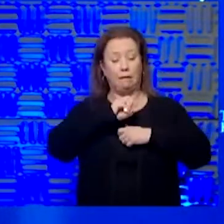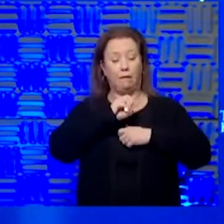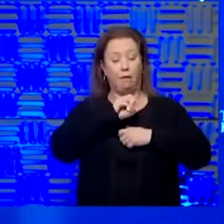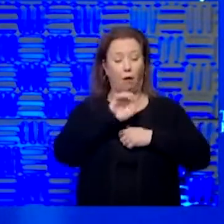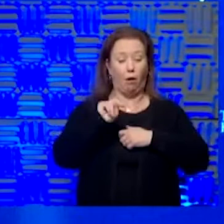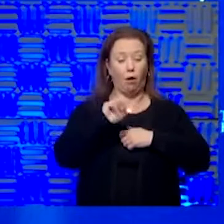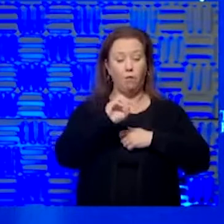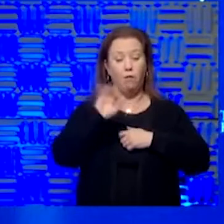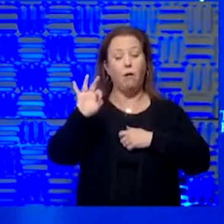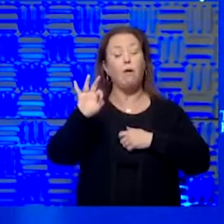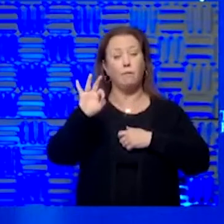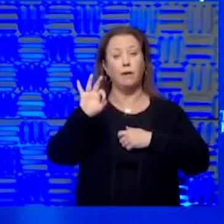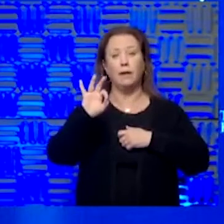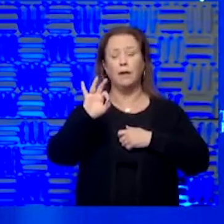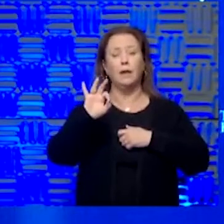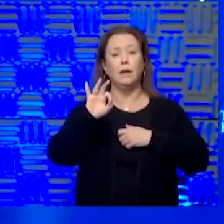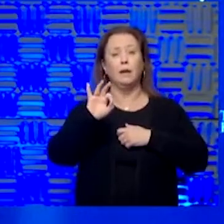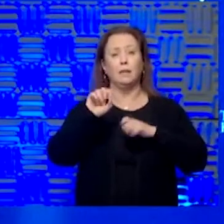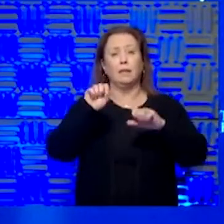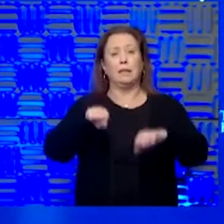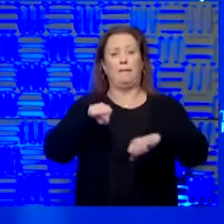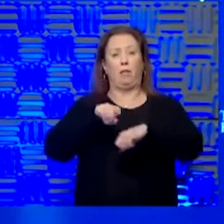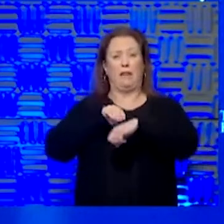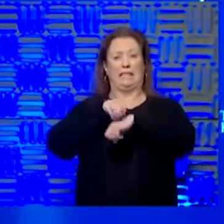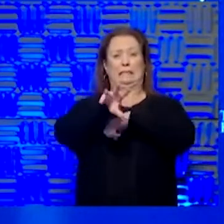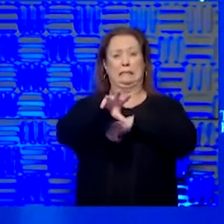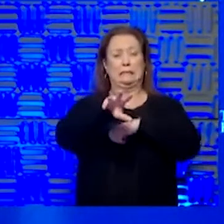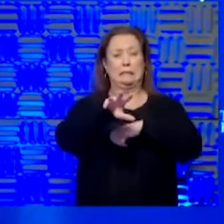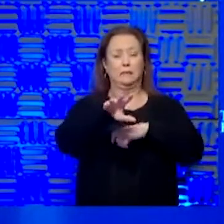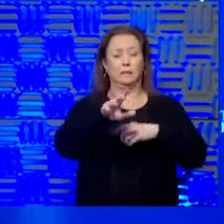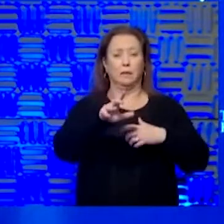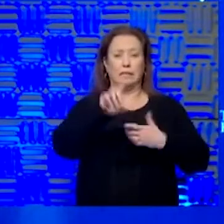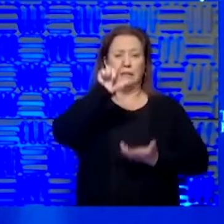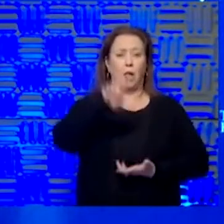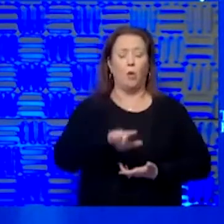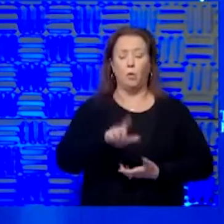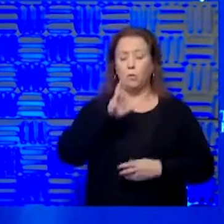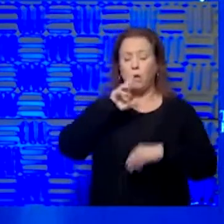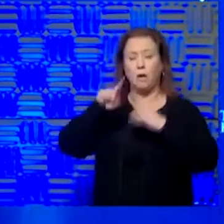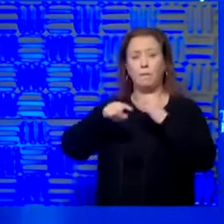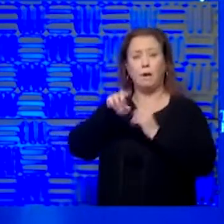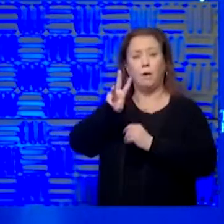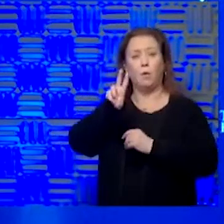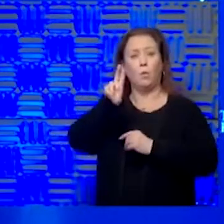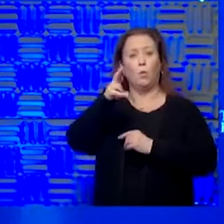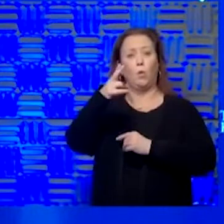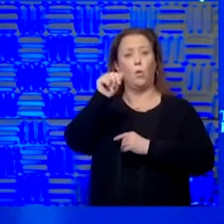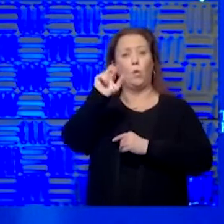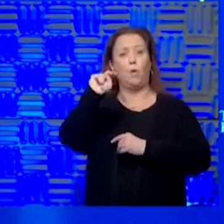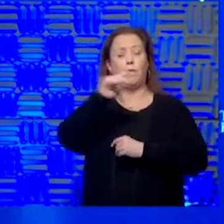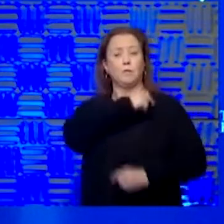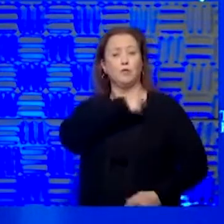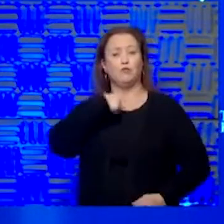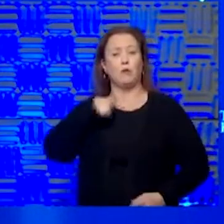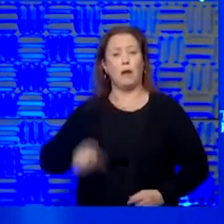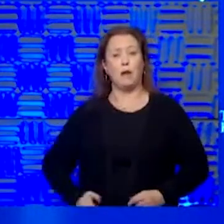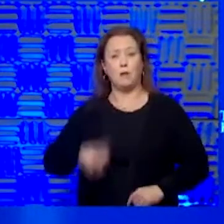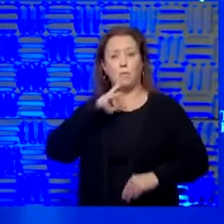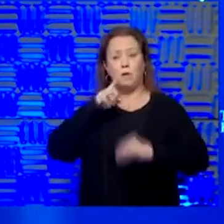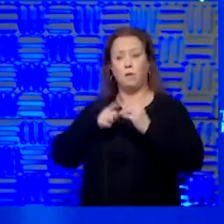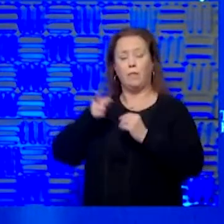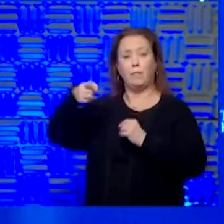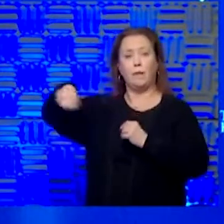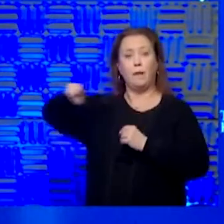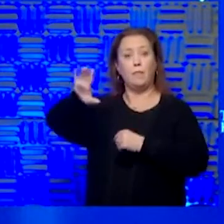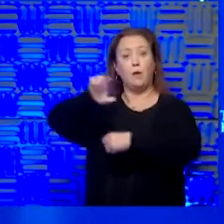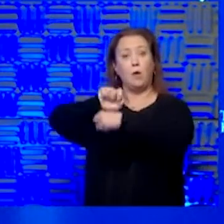of transmission is incredibly low. And when we were talking to the folks out in Wuhan, China, what they told us was that their